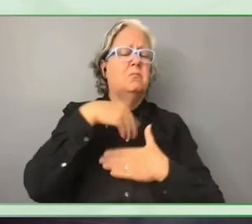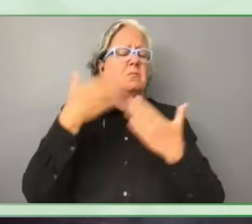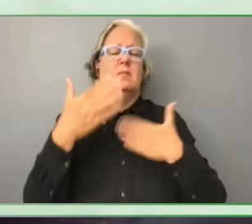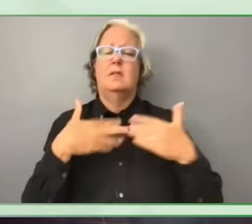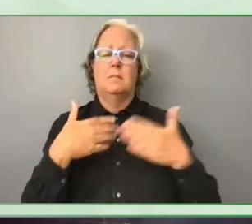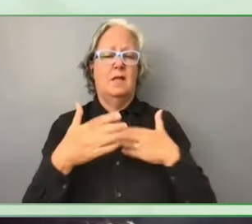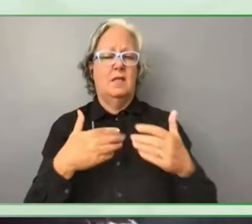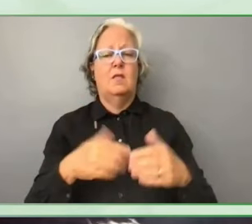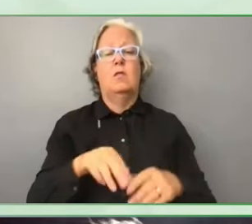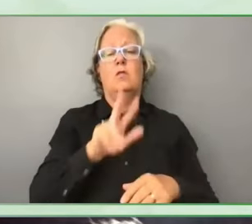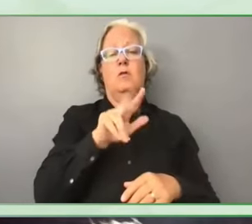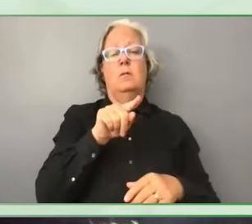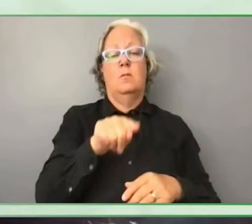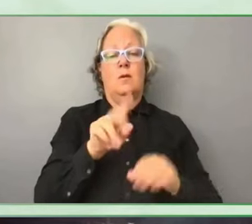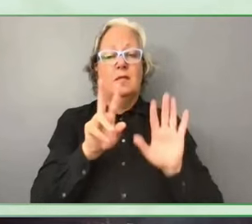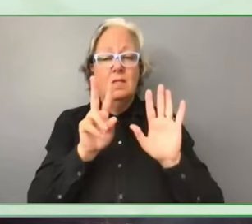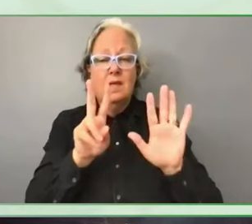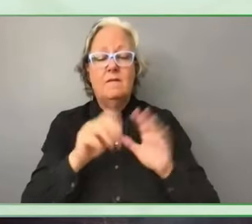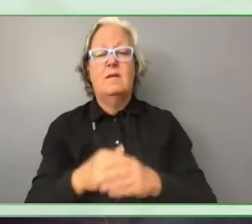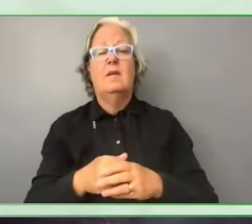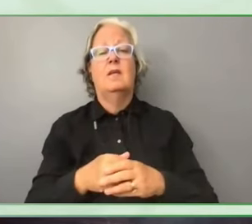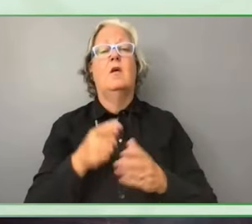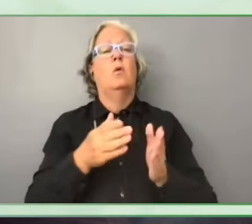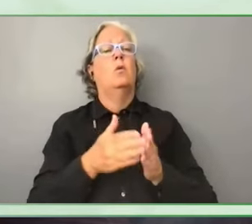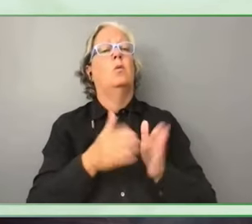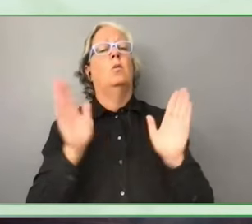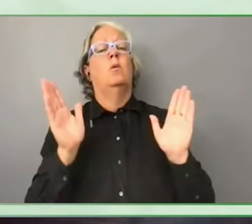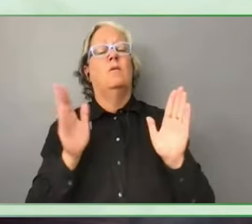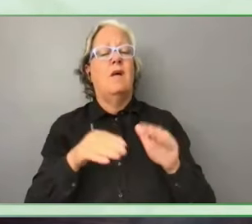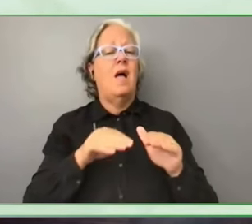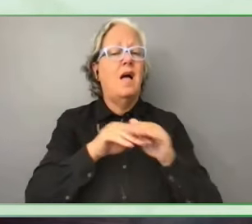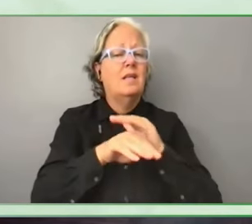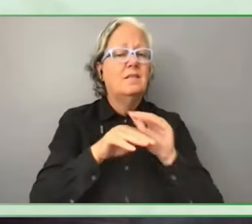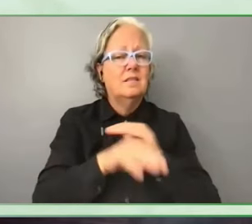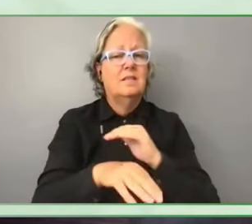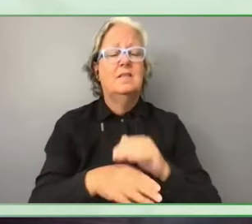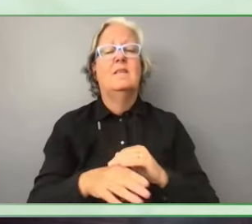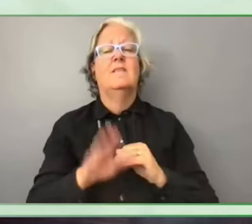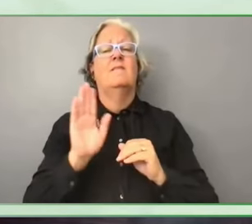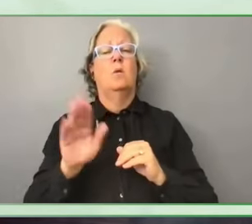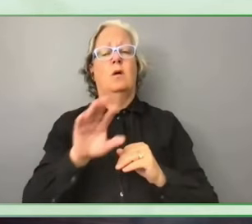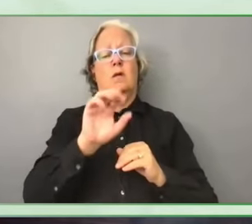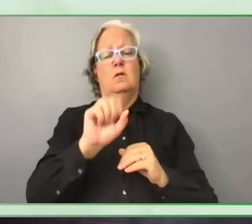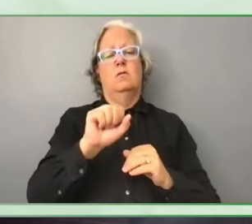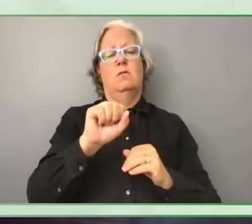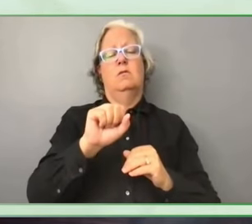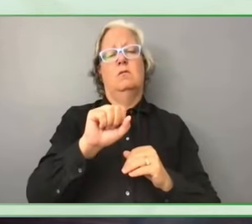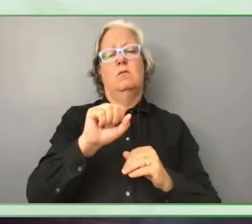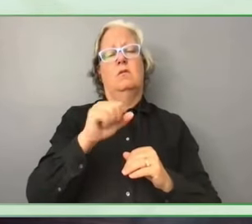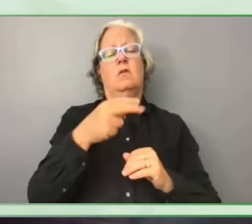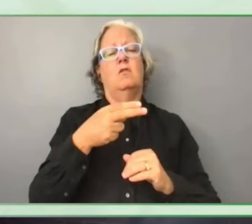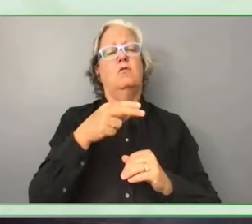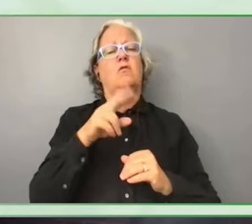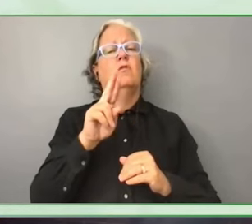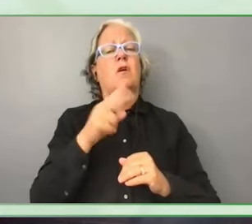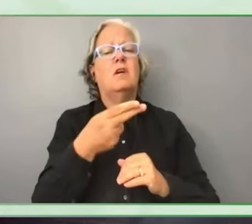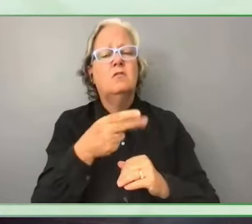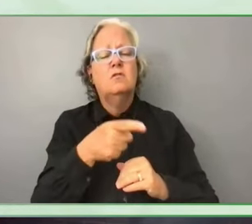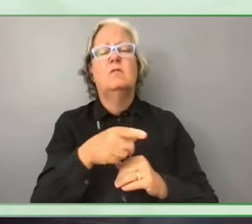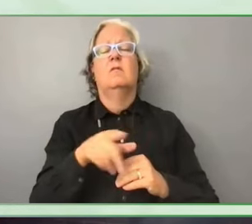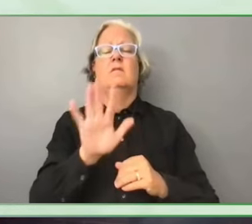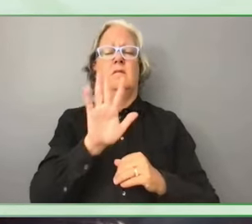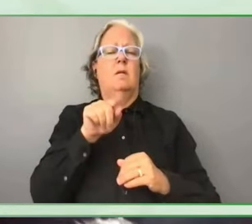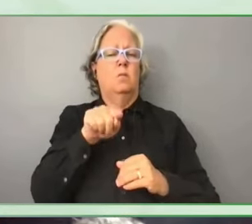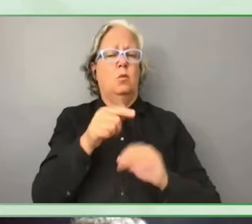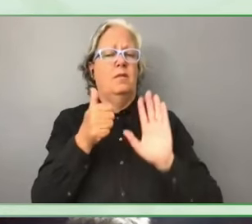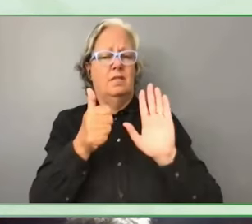3.7, universal access to sexual and reproductive health services, 5.6,